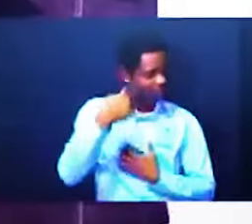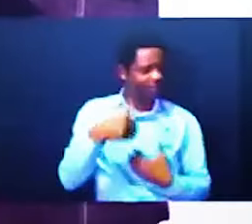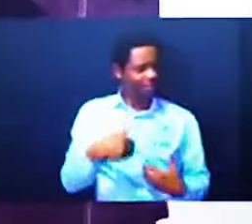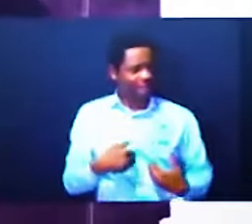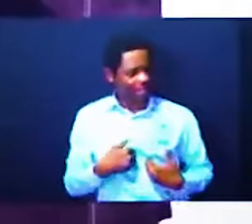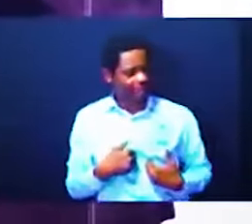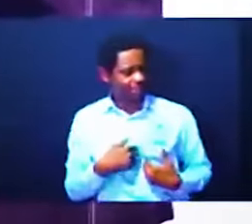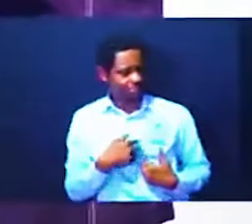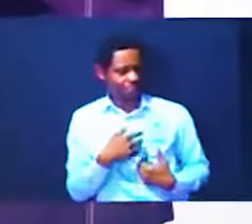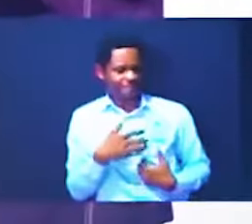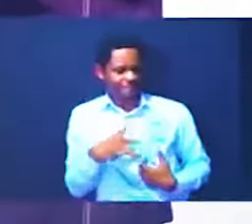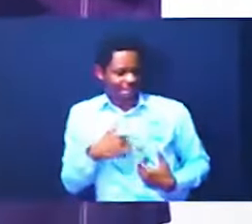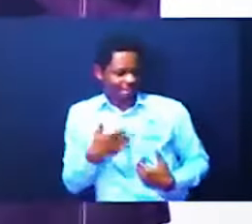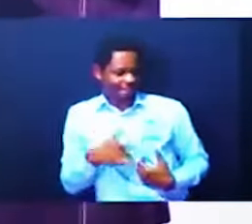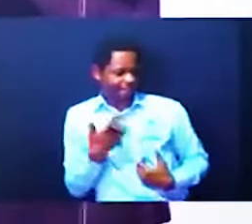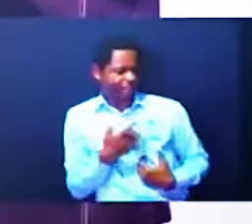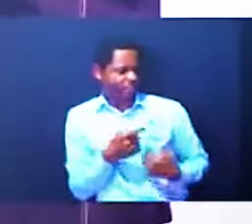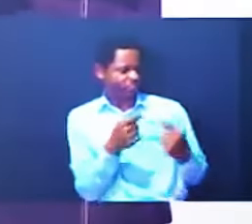Or you have an ill feeling towards